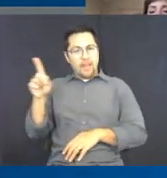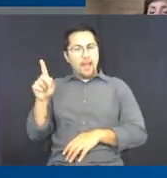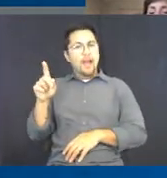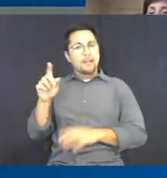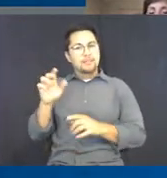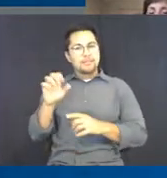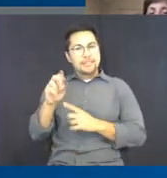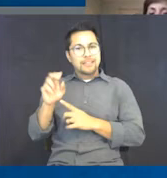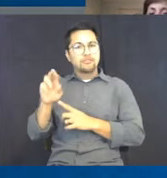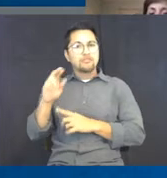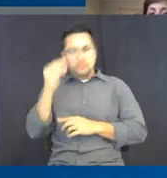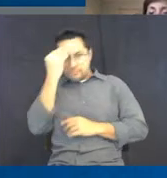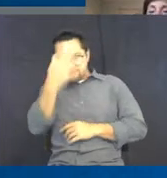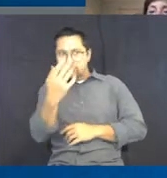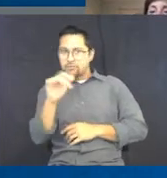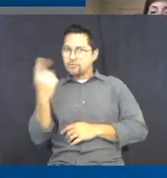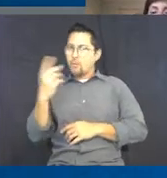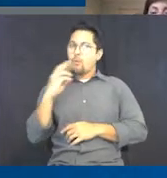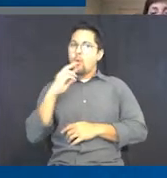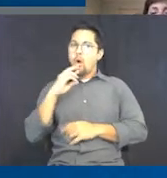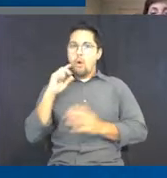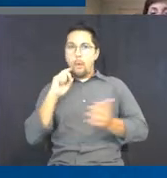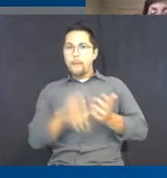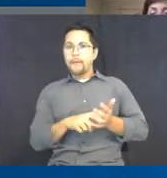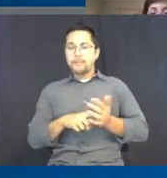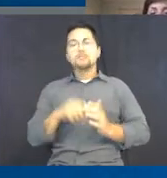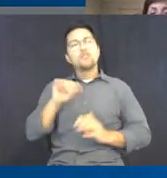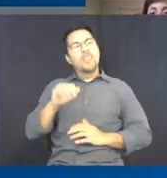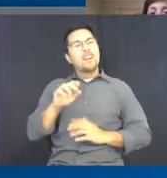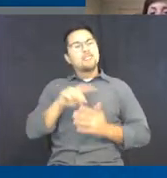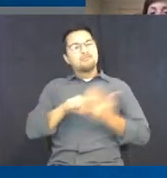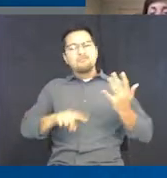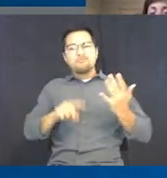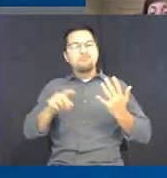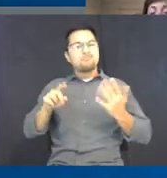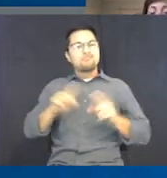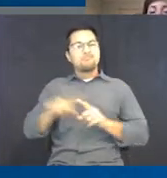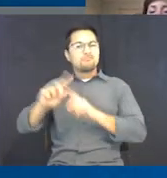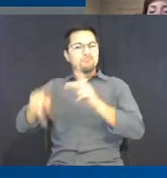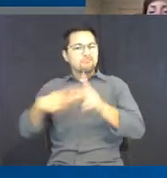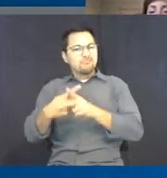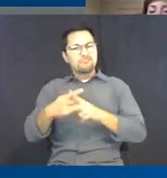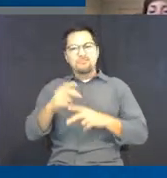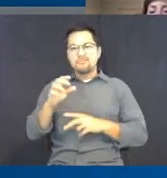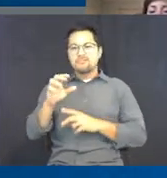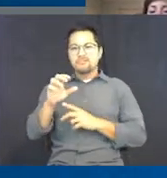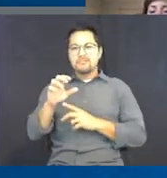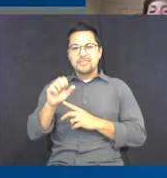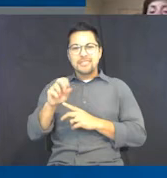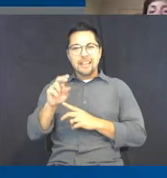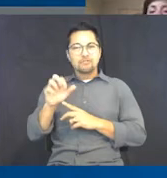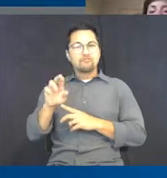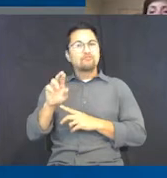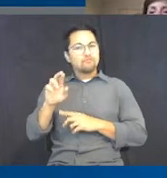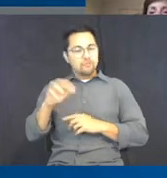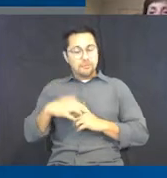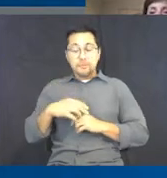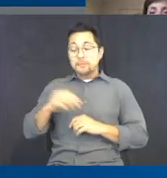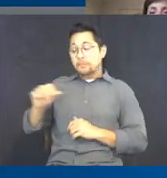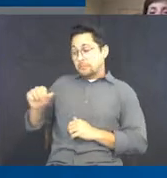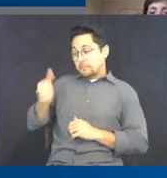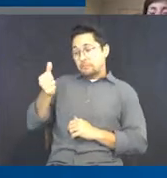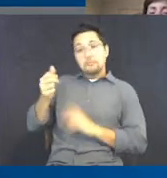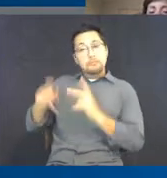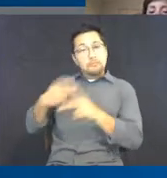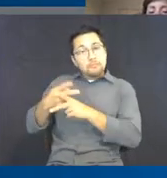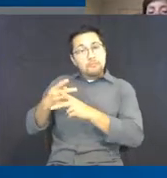be a medication dispenser. There are many different medication dispensers on the market. So, in terms of looking for a solution that